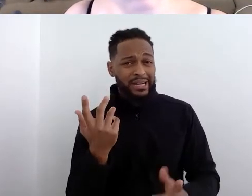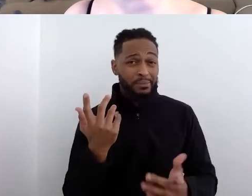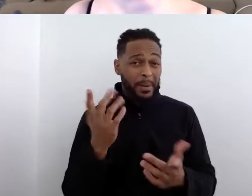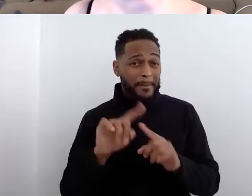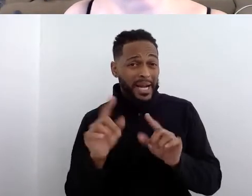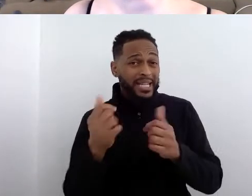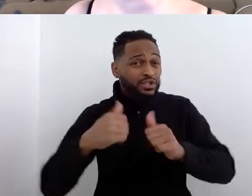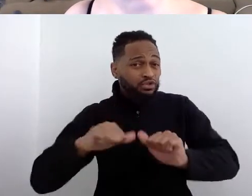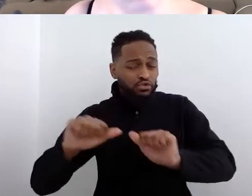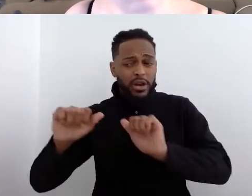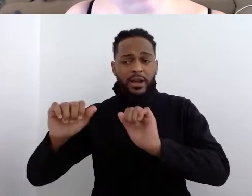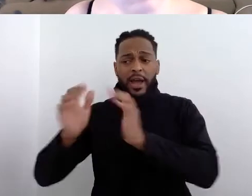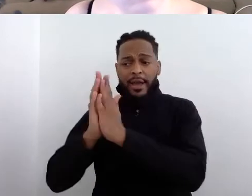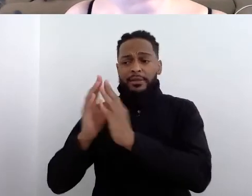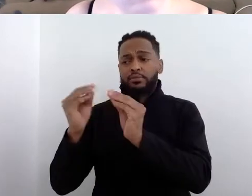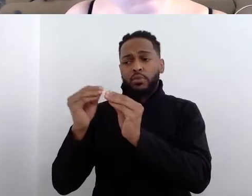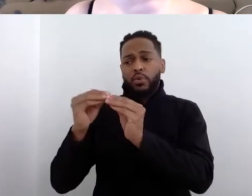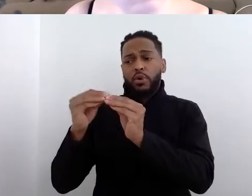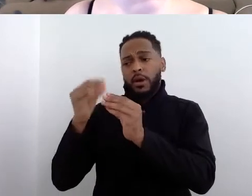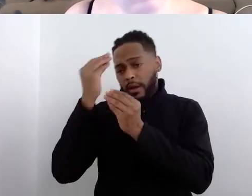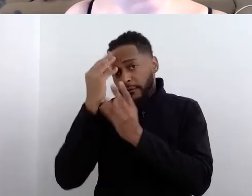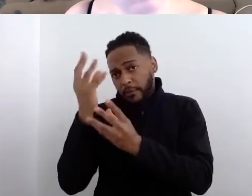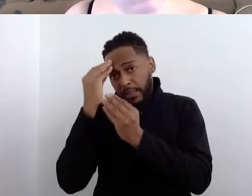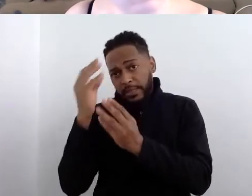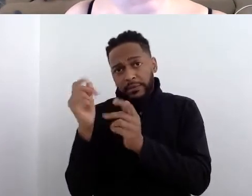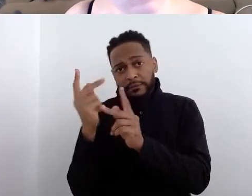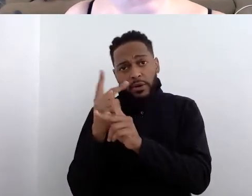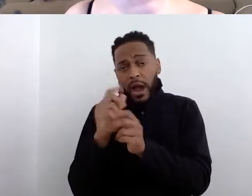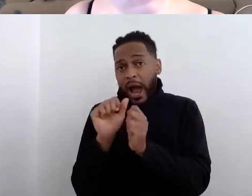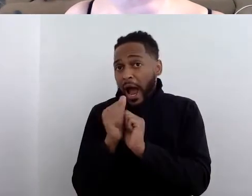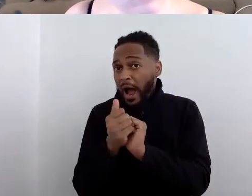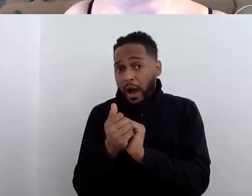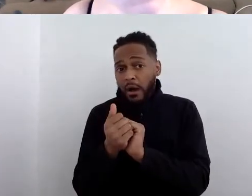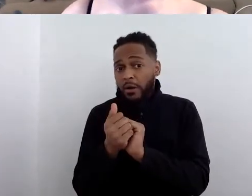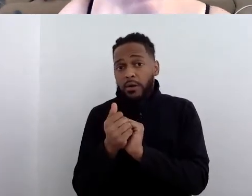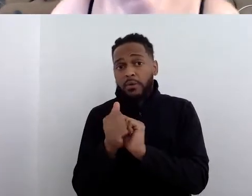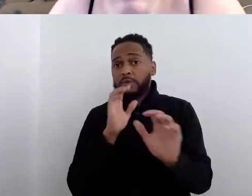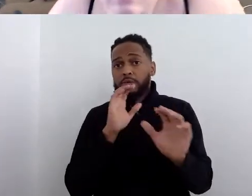can find a way that we can communicate this out through